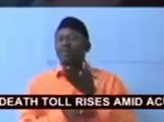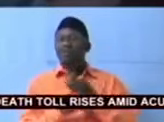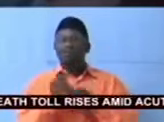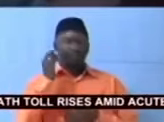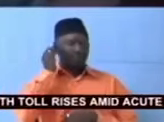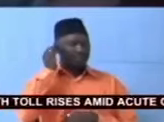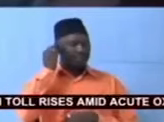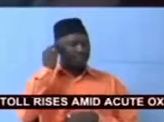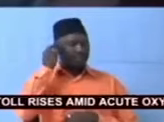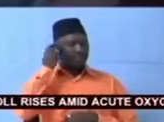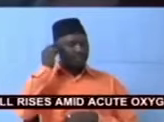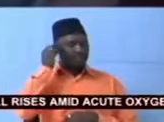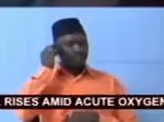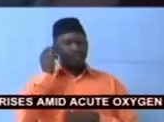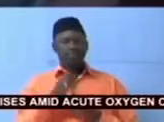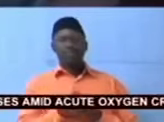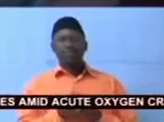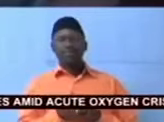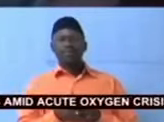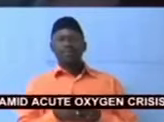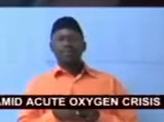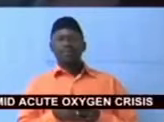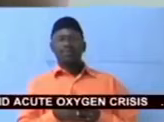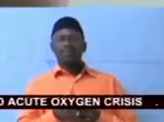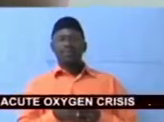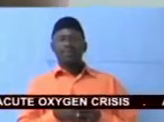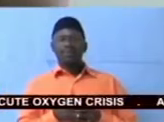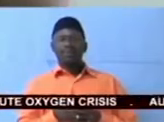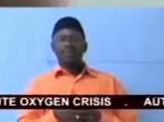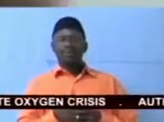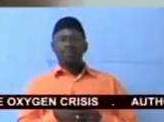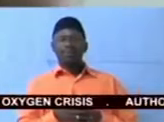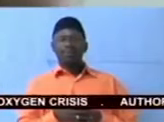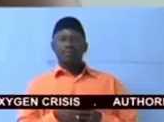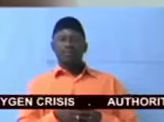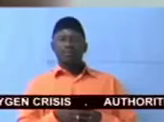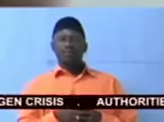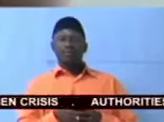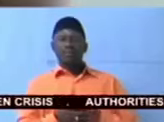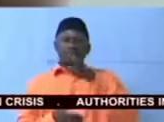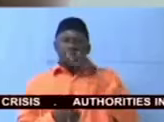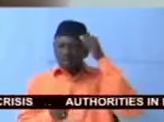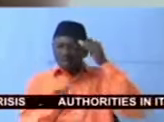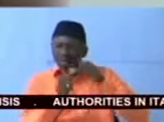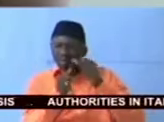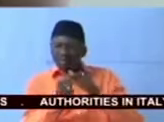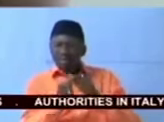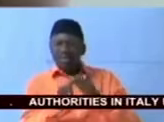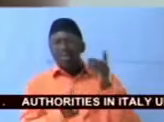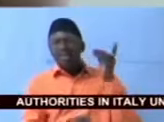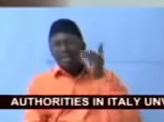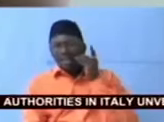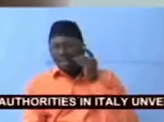Mr. Gomez, do you remember the day and the exact month this incident